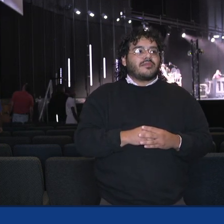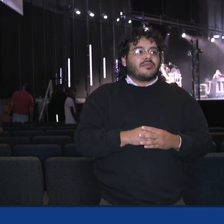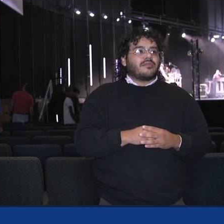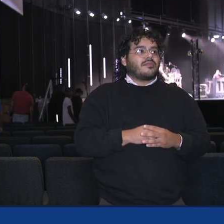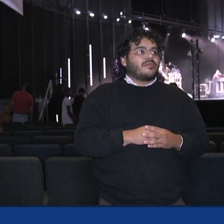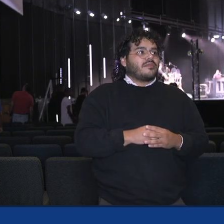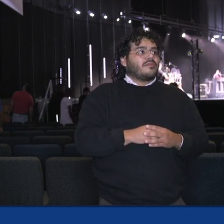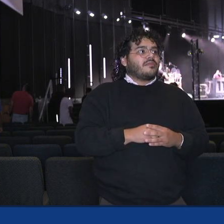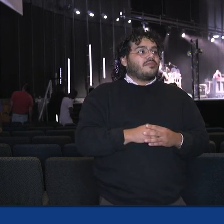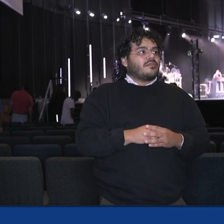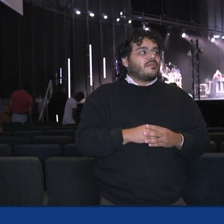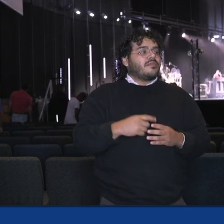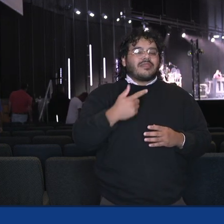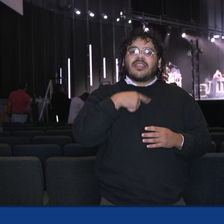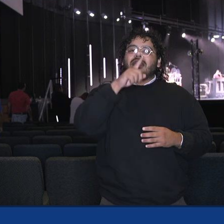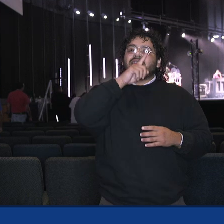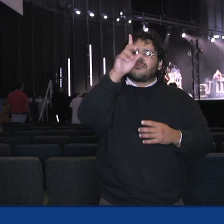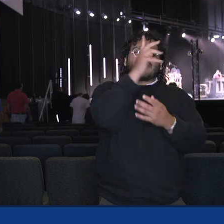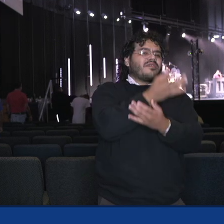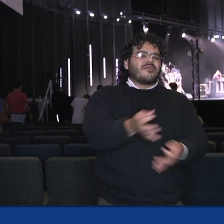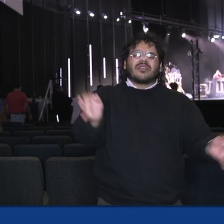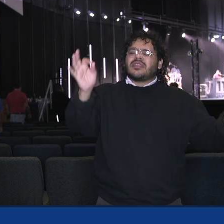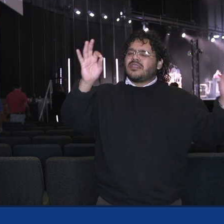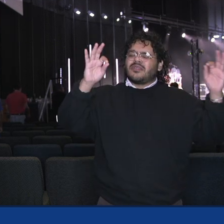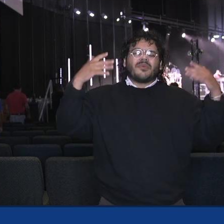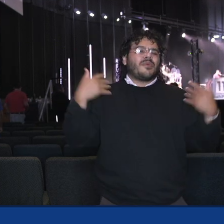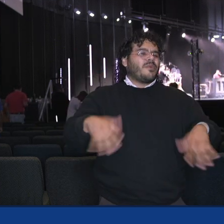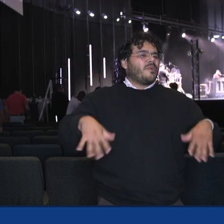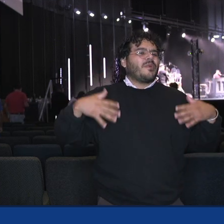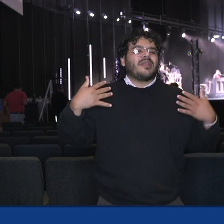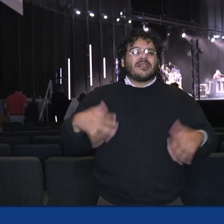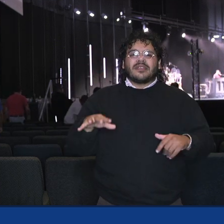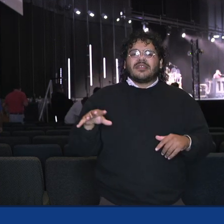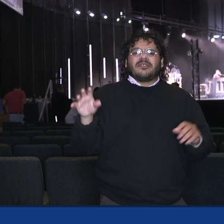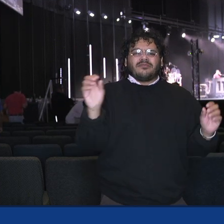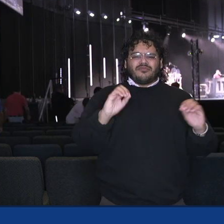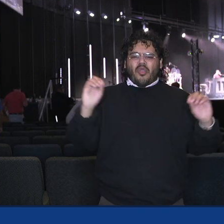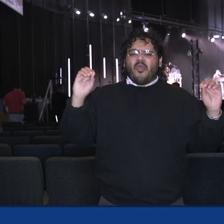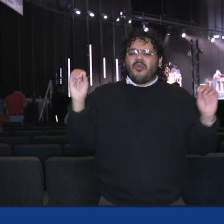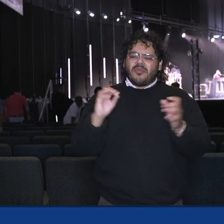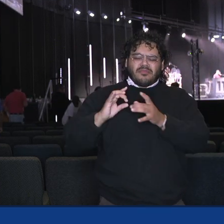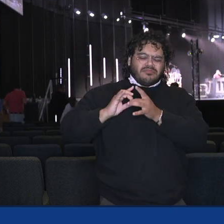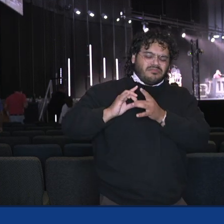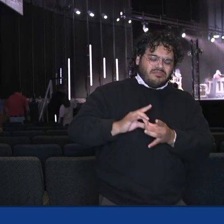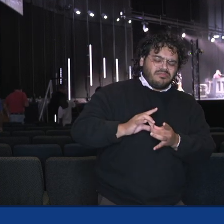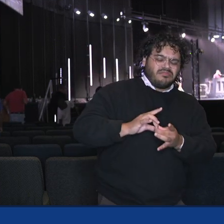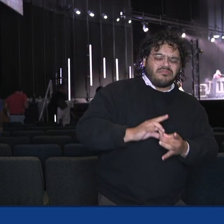I am free, no more chains on me.